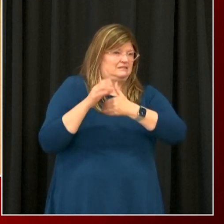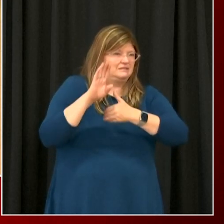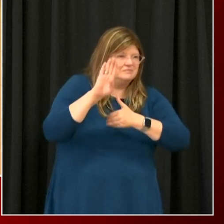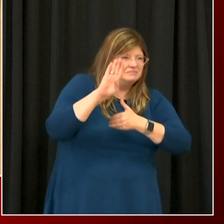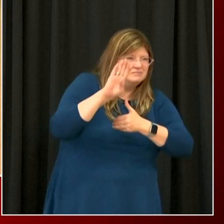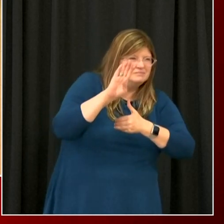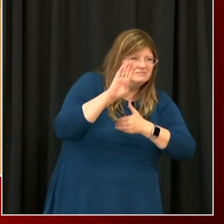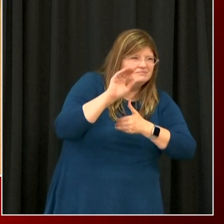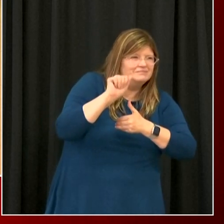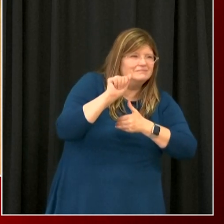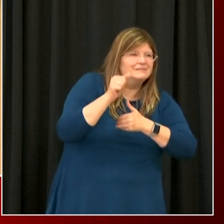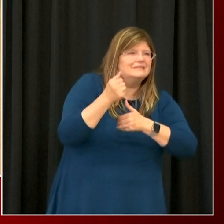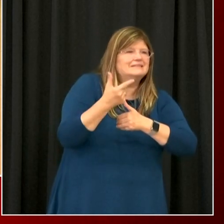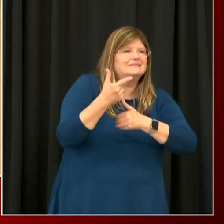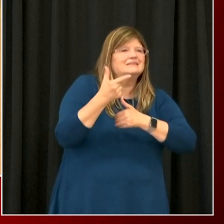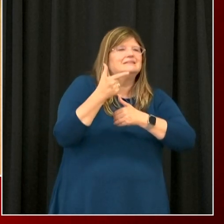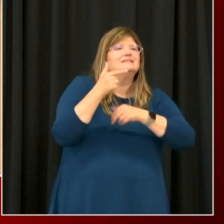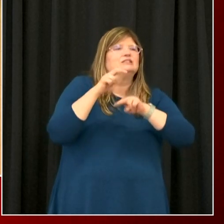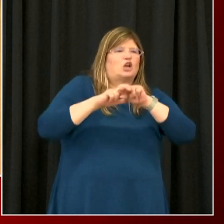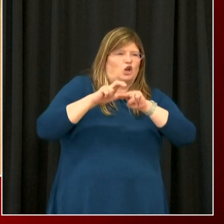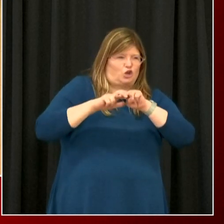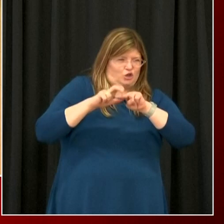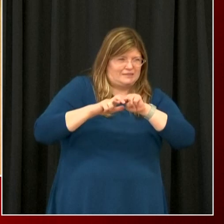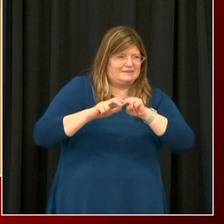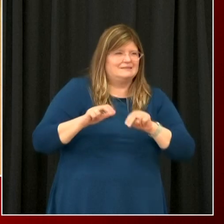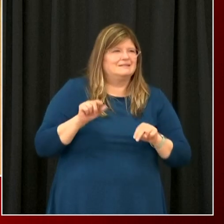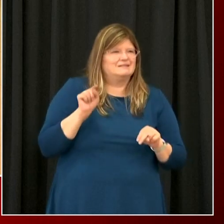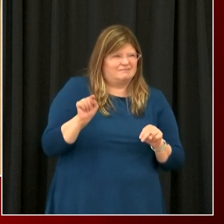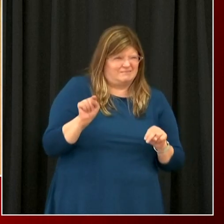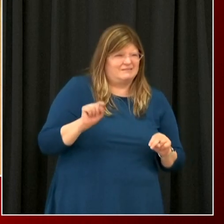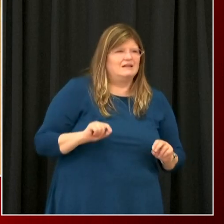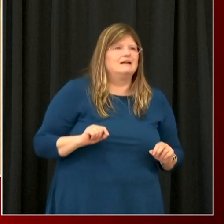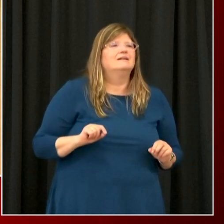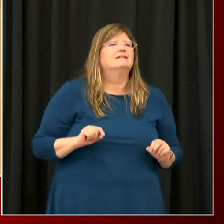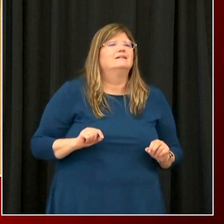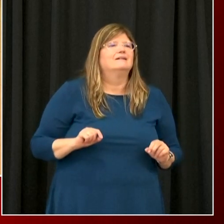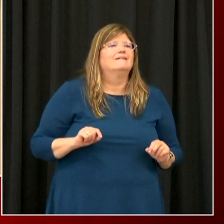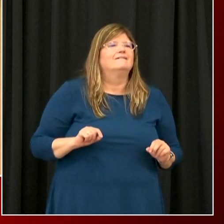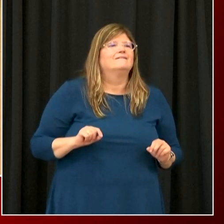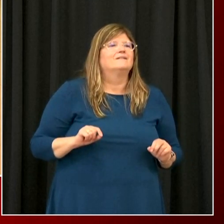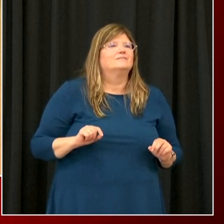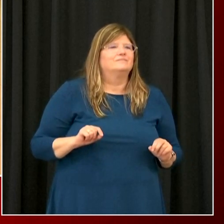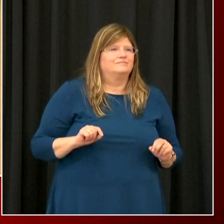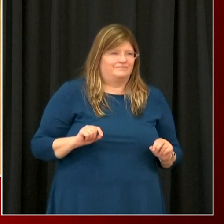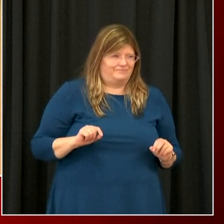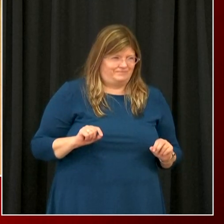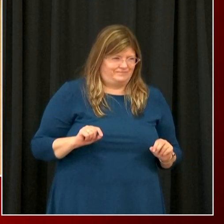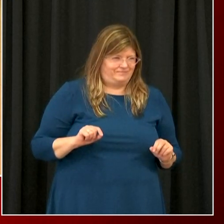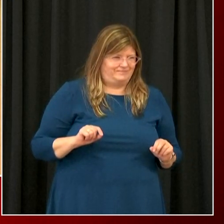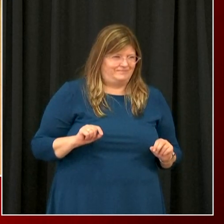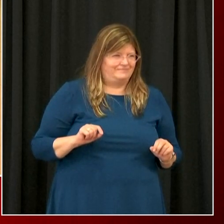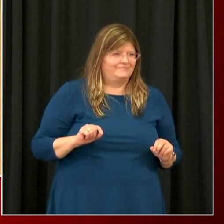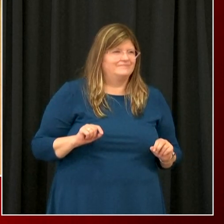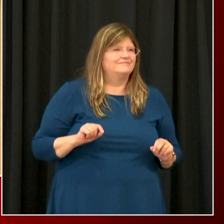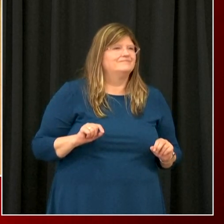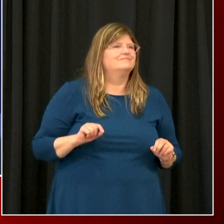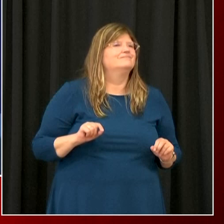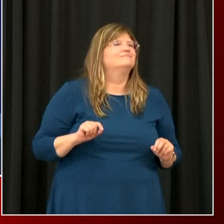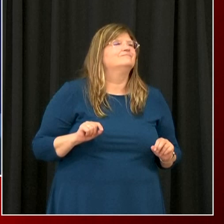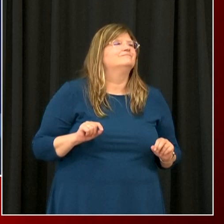a sense of folks going into that facility and getting tested? Sure.